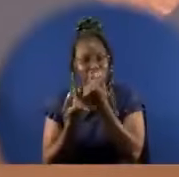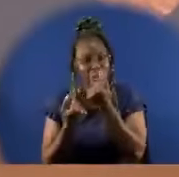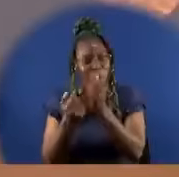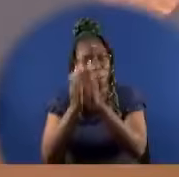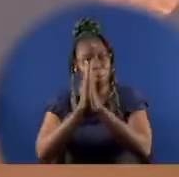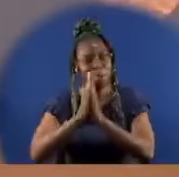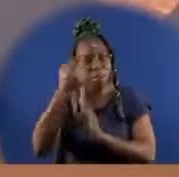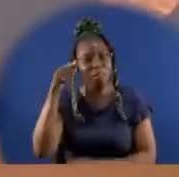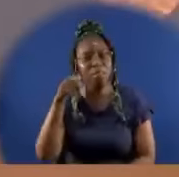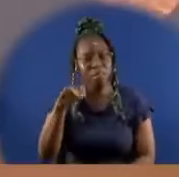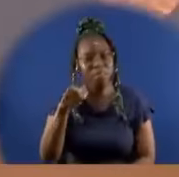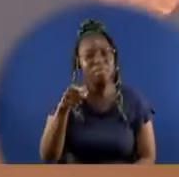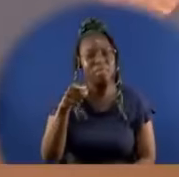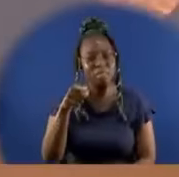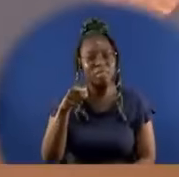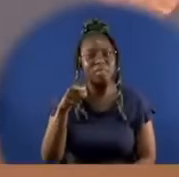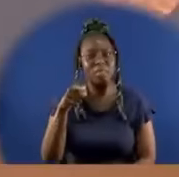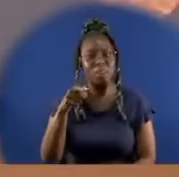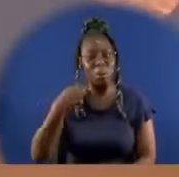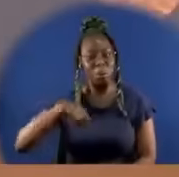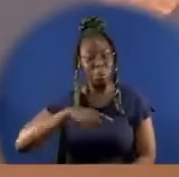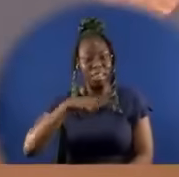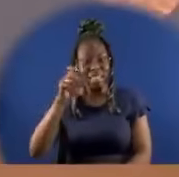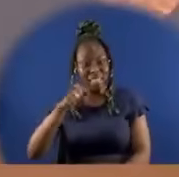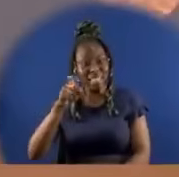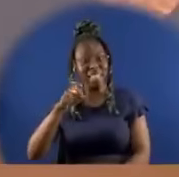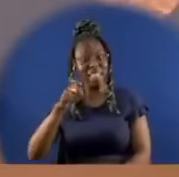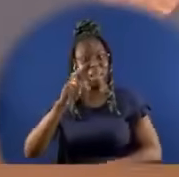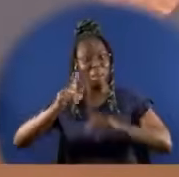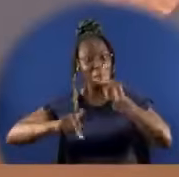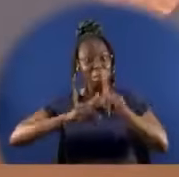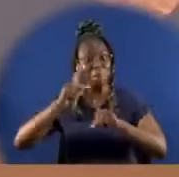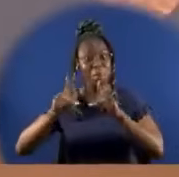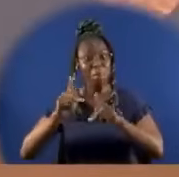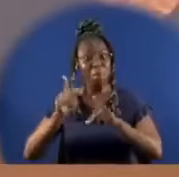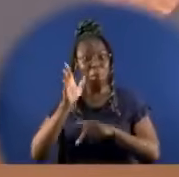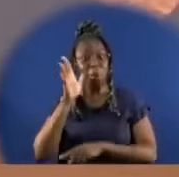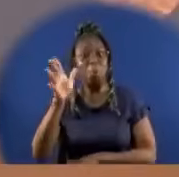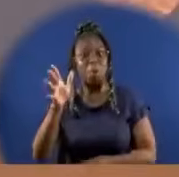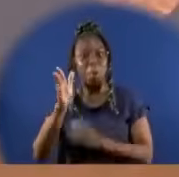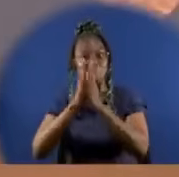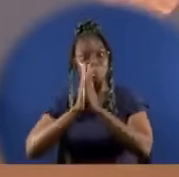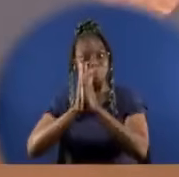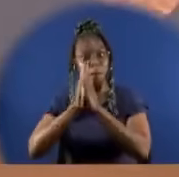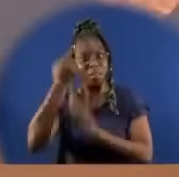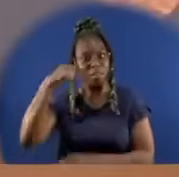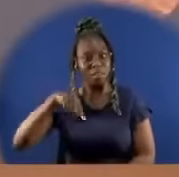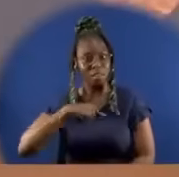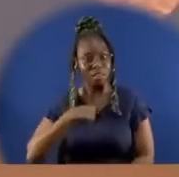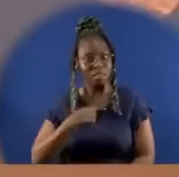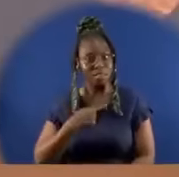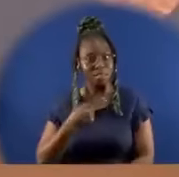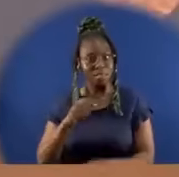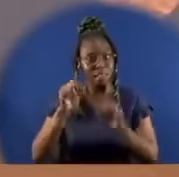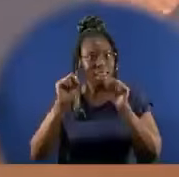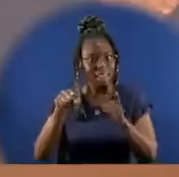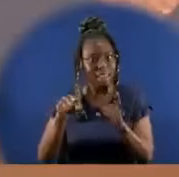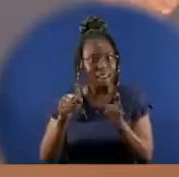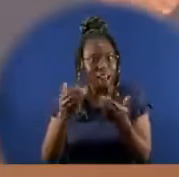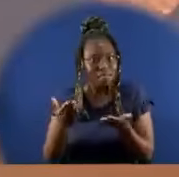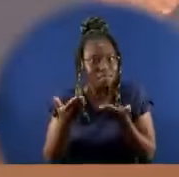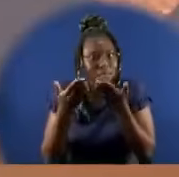here to understand we need people in our lives who will intercede on our behalf. But can I push it a bit farther? After